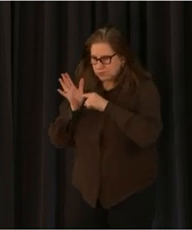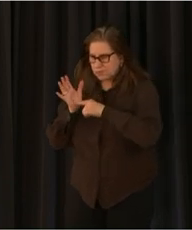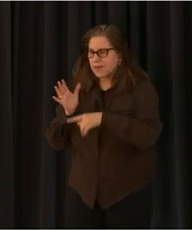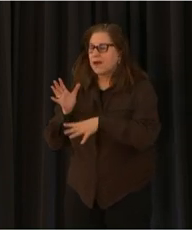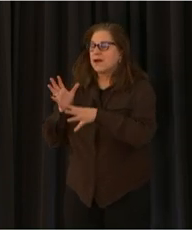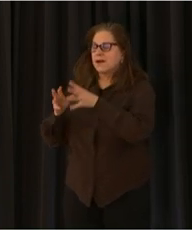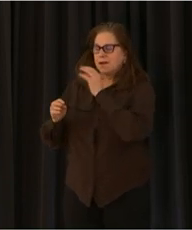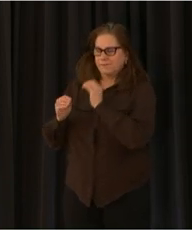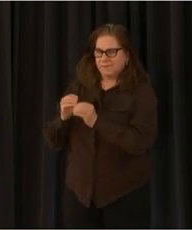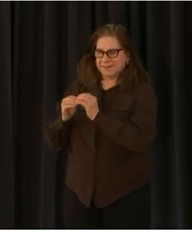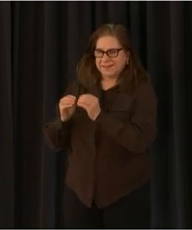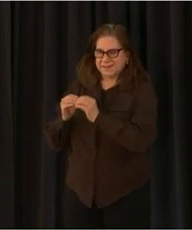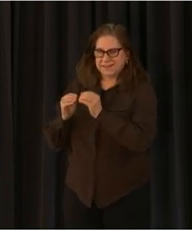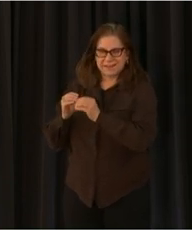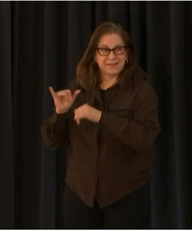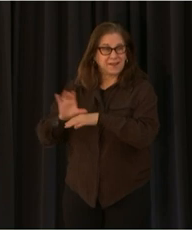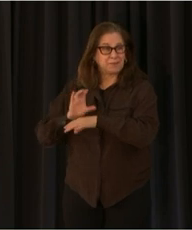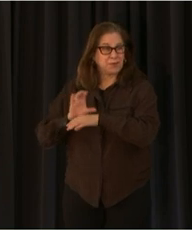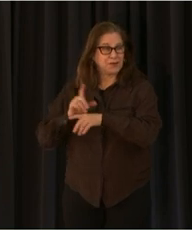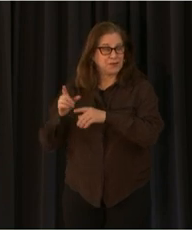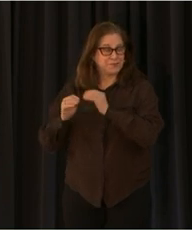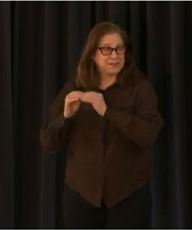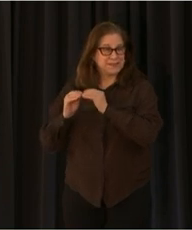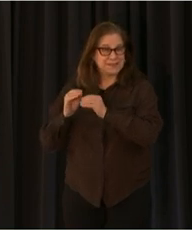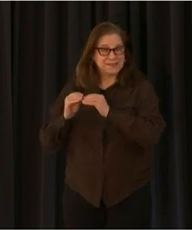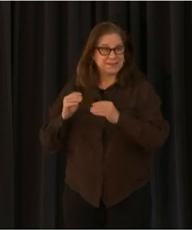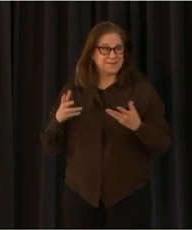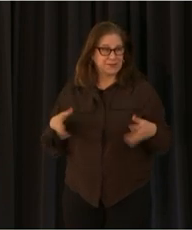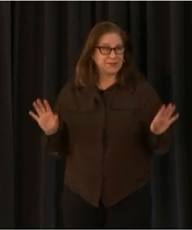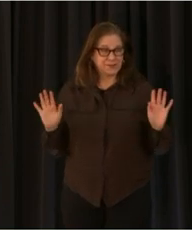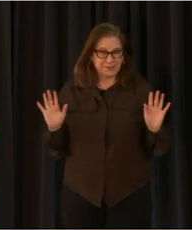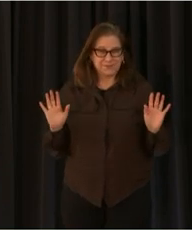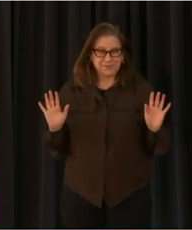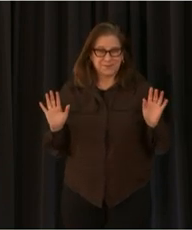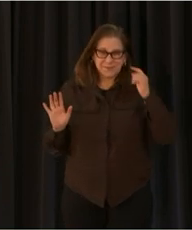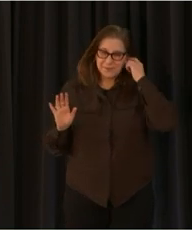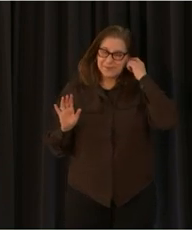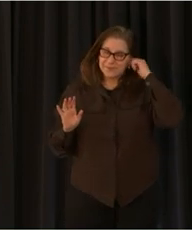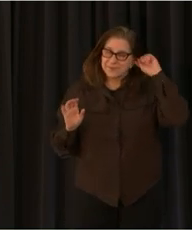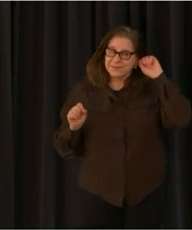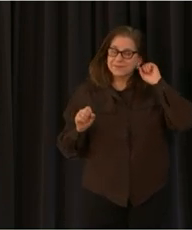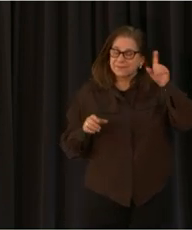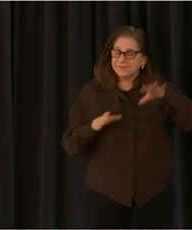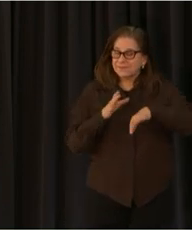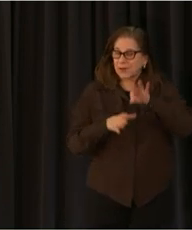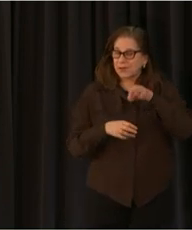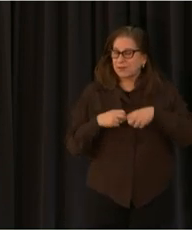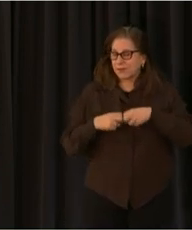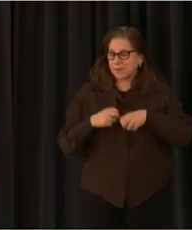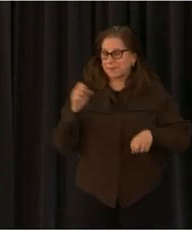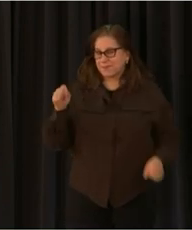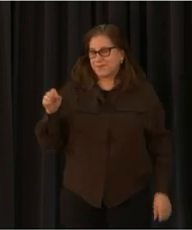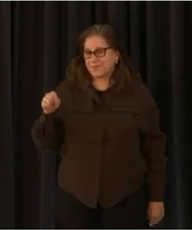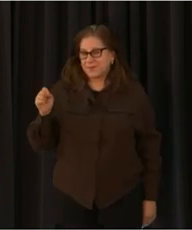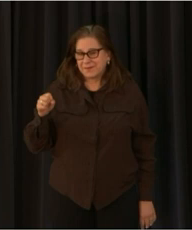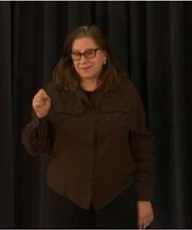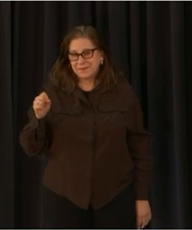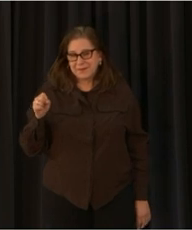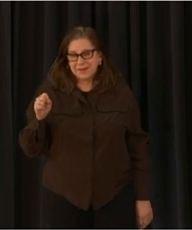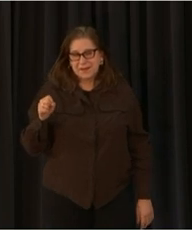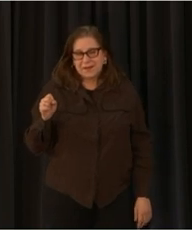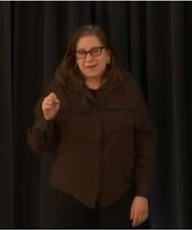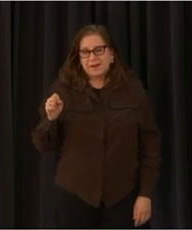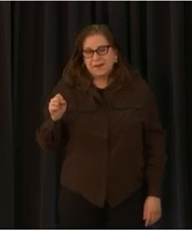issue. I'm pleased to say that not only have we identified the issue and replicated the problem, but we